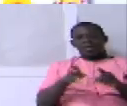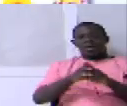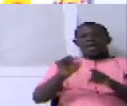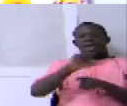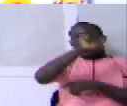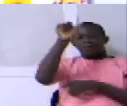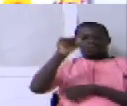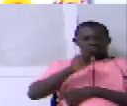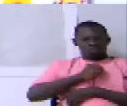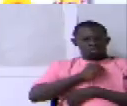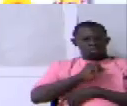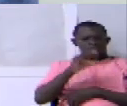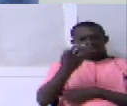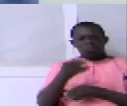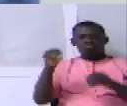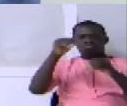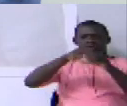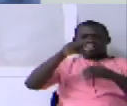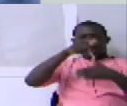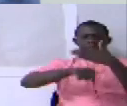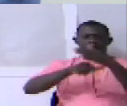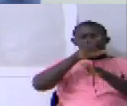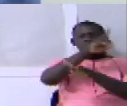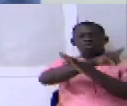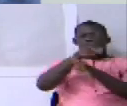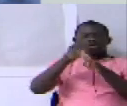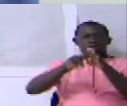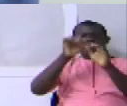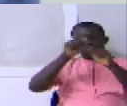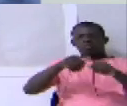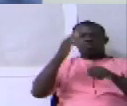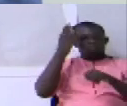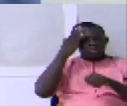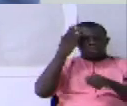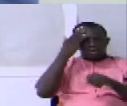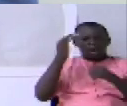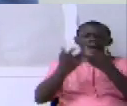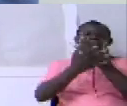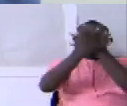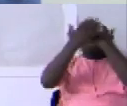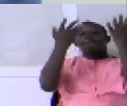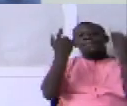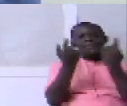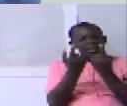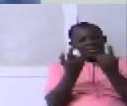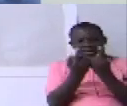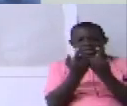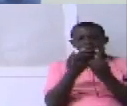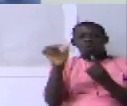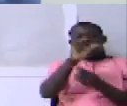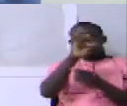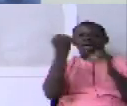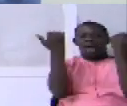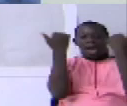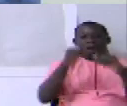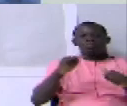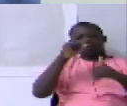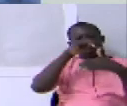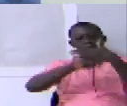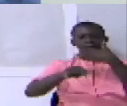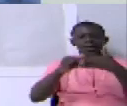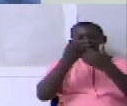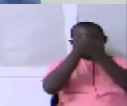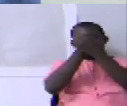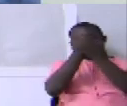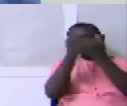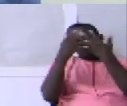And would that put him in a position where he would know a lot about the things that are happening in the prisons? Fodum wo salon